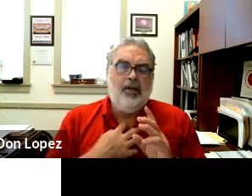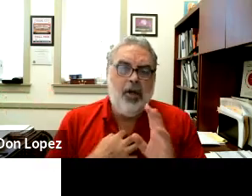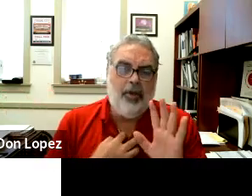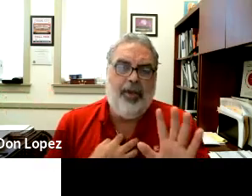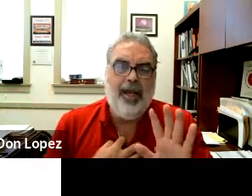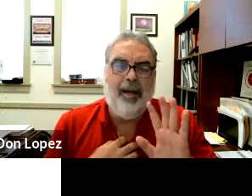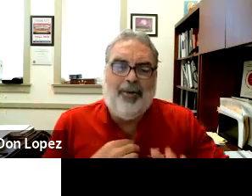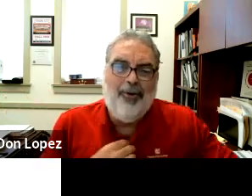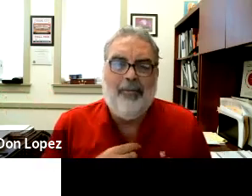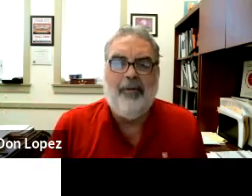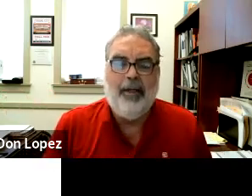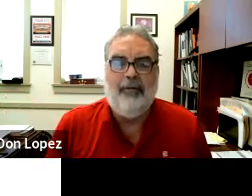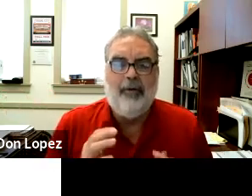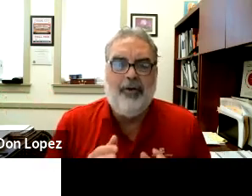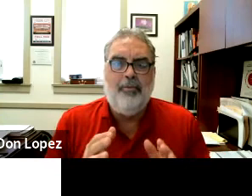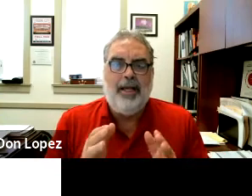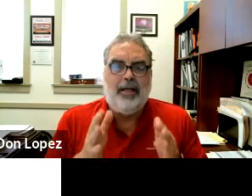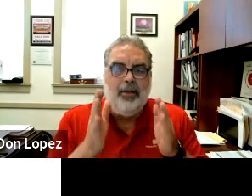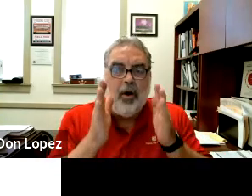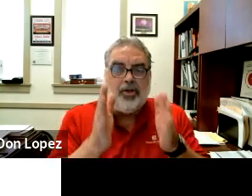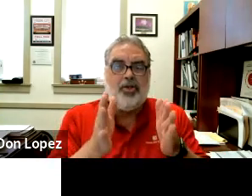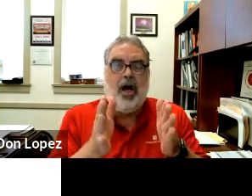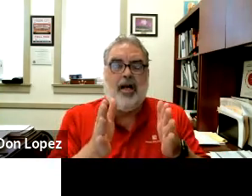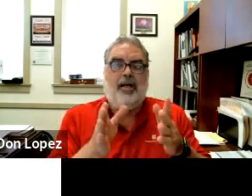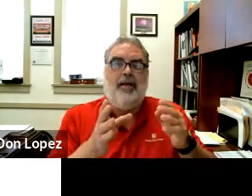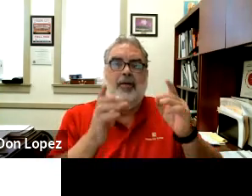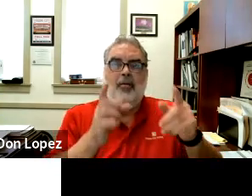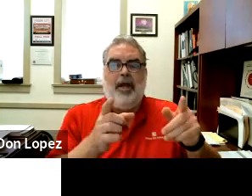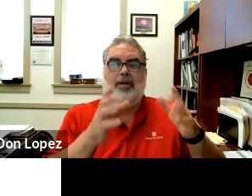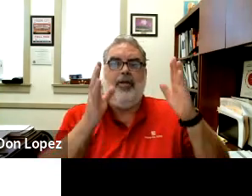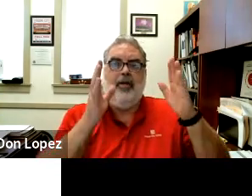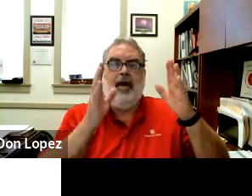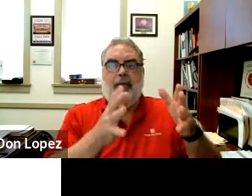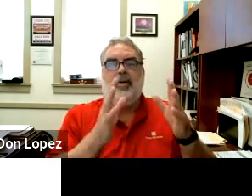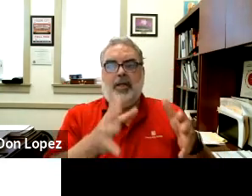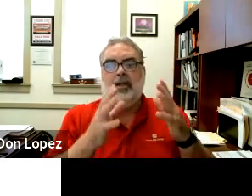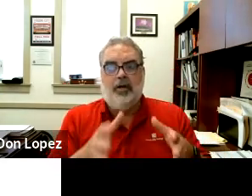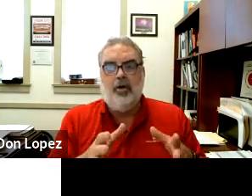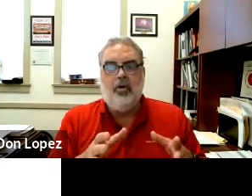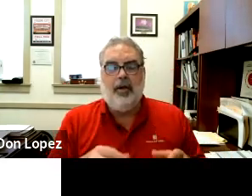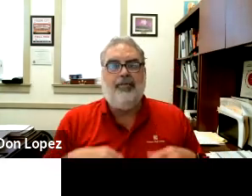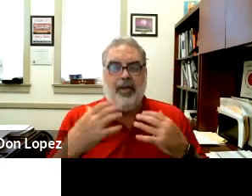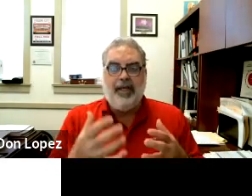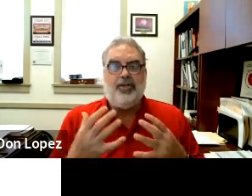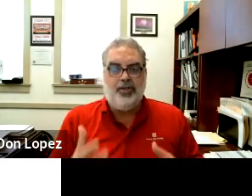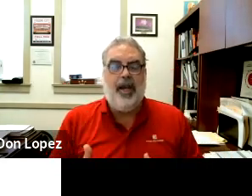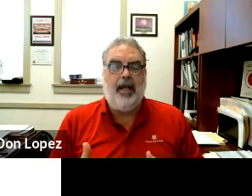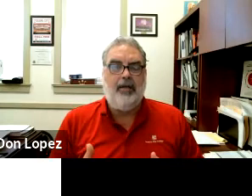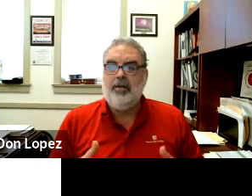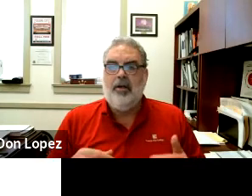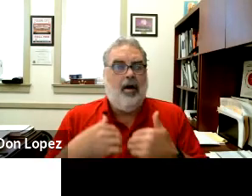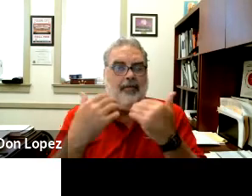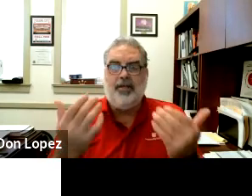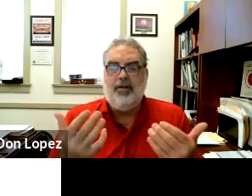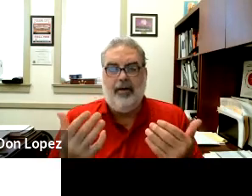so don't think that program review means that you are stuck with a particular goal. If things